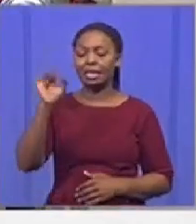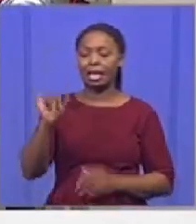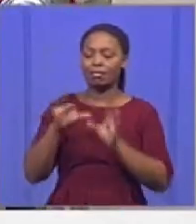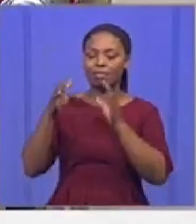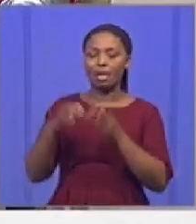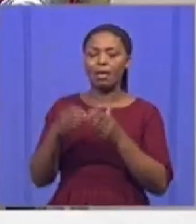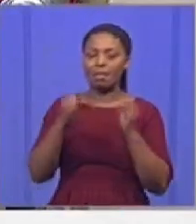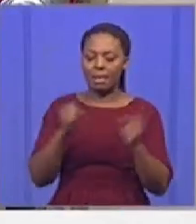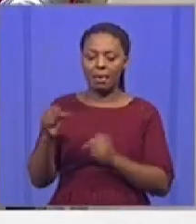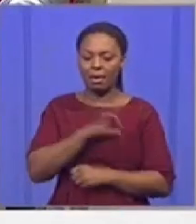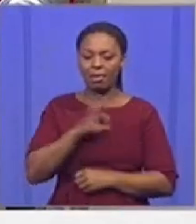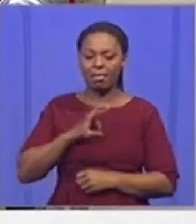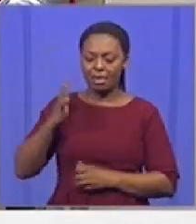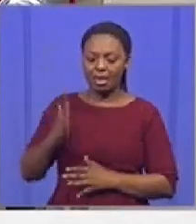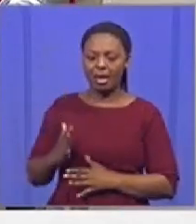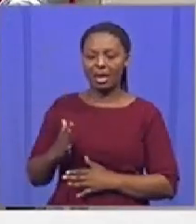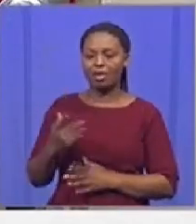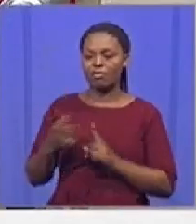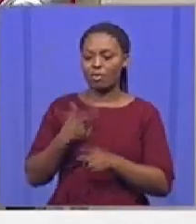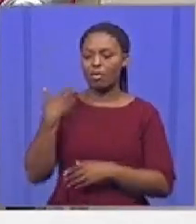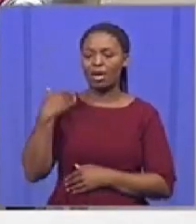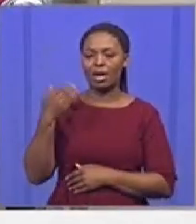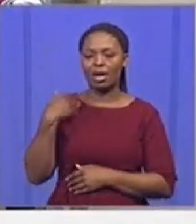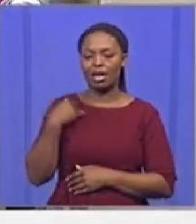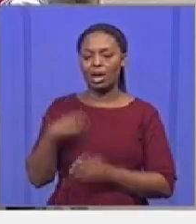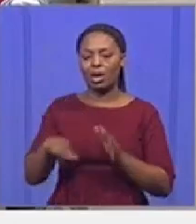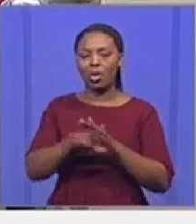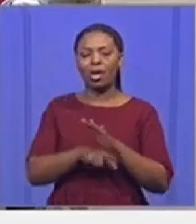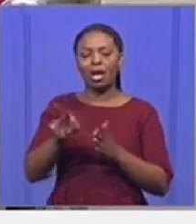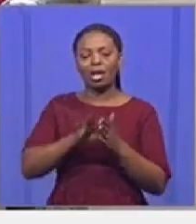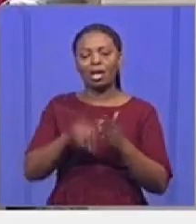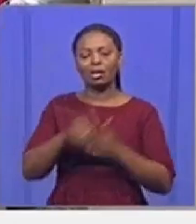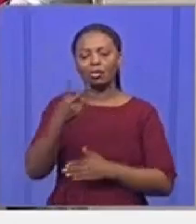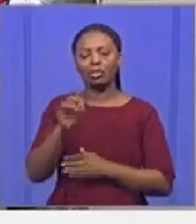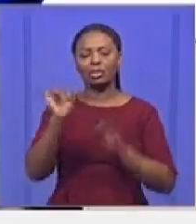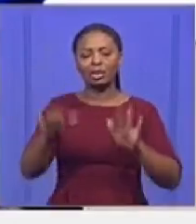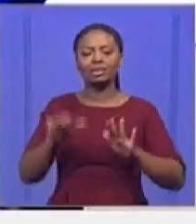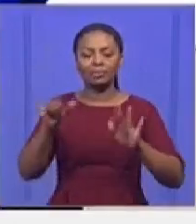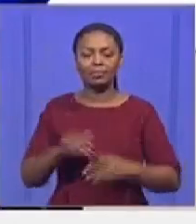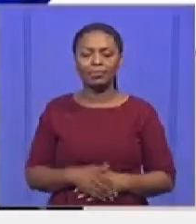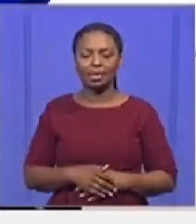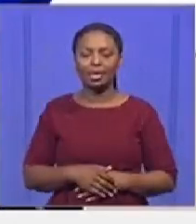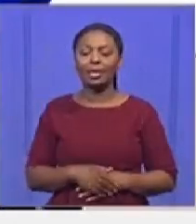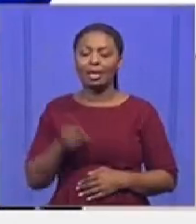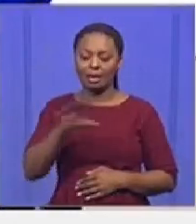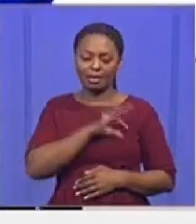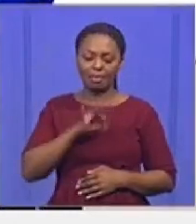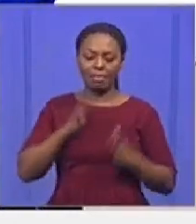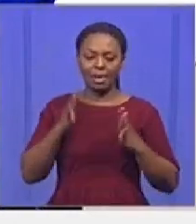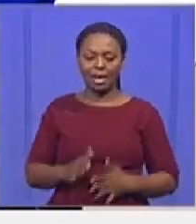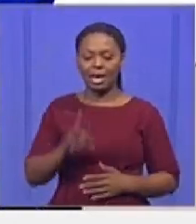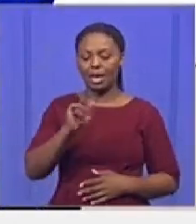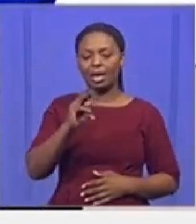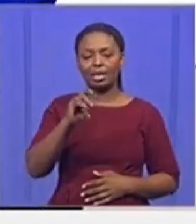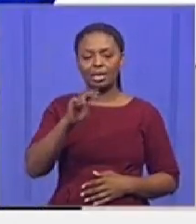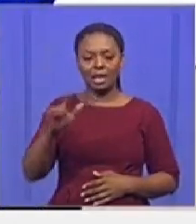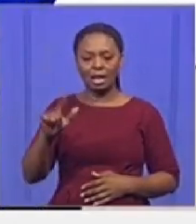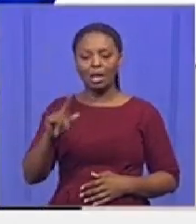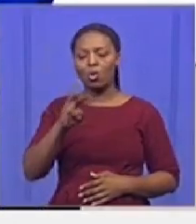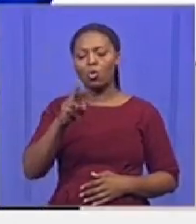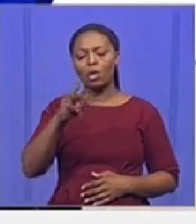okame maemo a bomeara fa e sa le lefentse ditlhopho tsa puseselegae ka ngwaga wa 2016. Fa e sa le meara Randall Williams a rotse